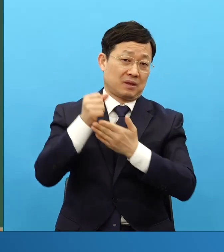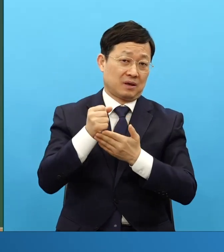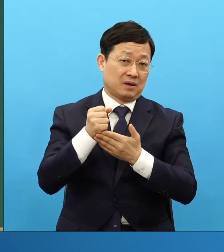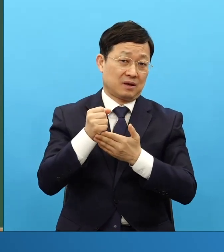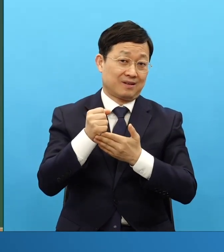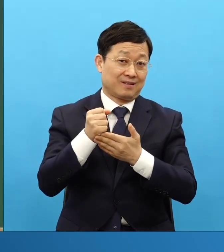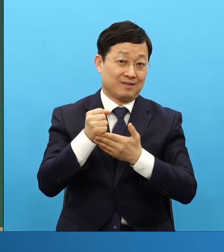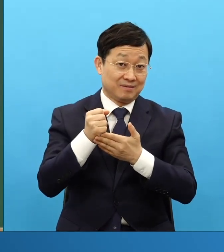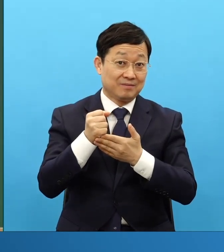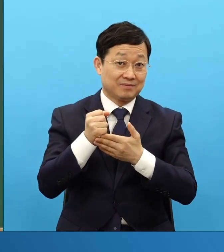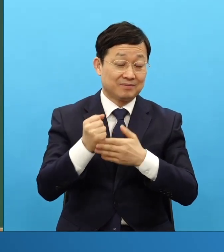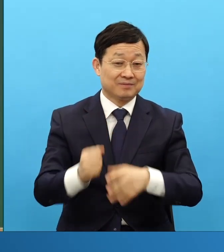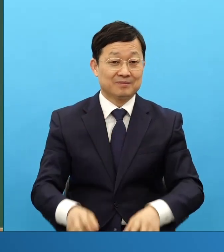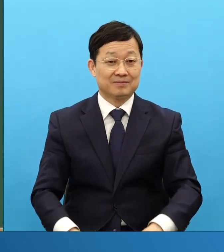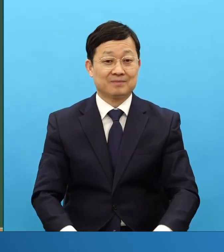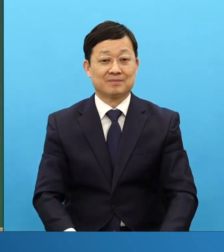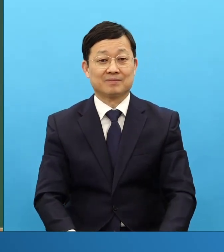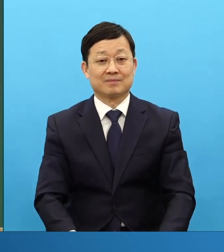so take a look at this.